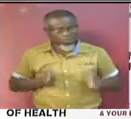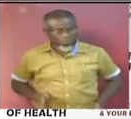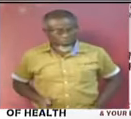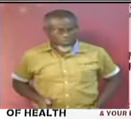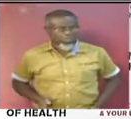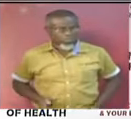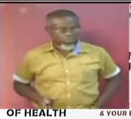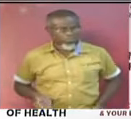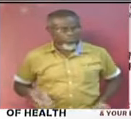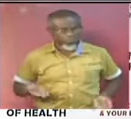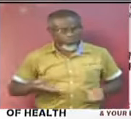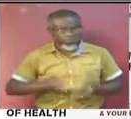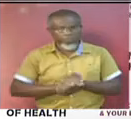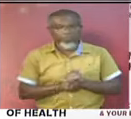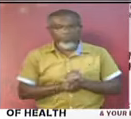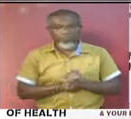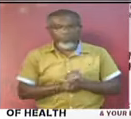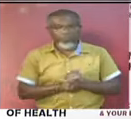morning.